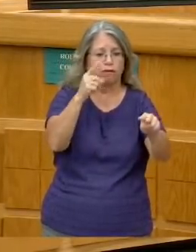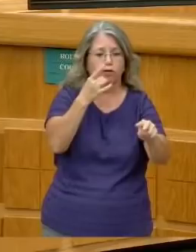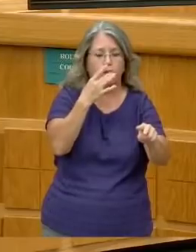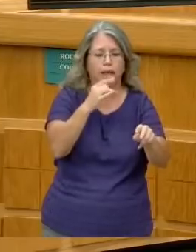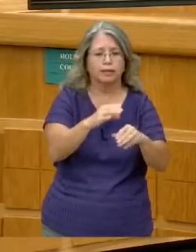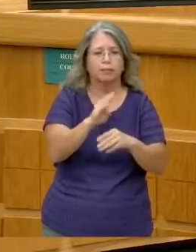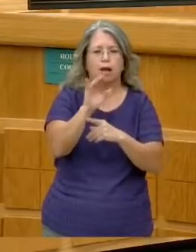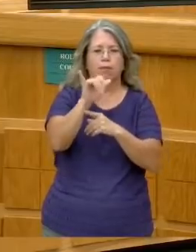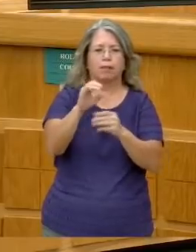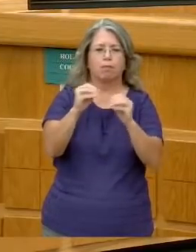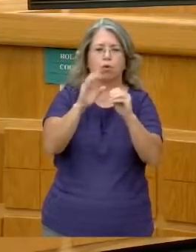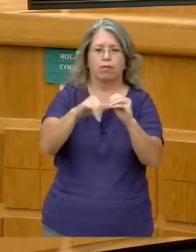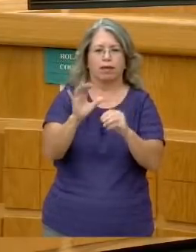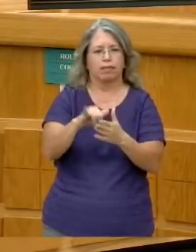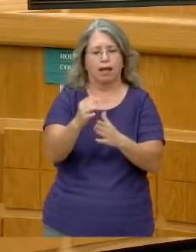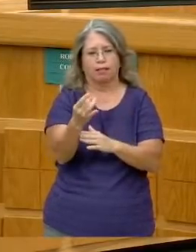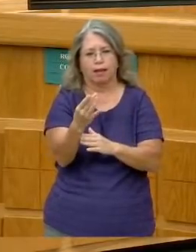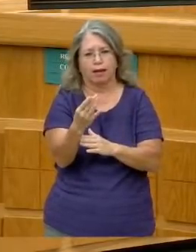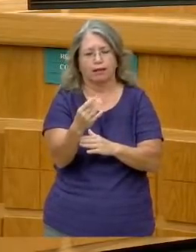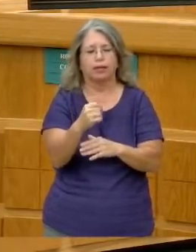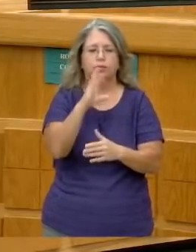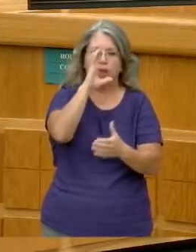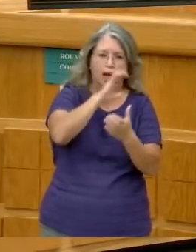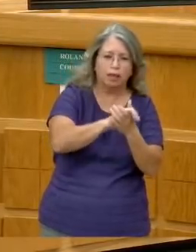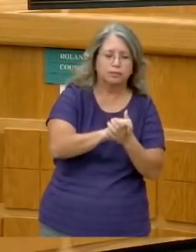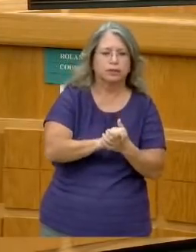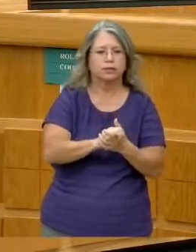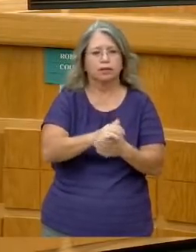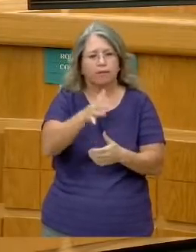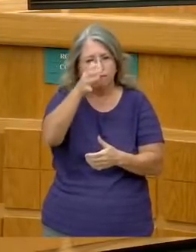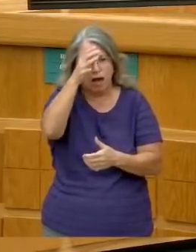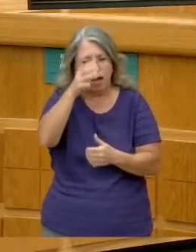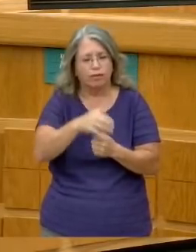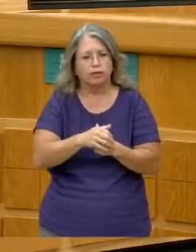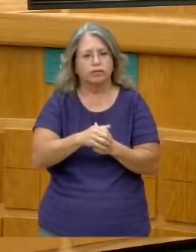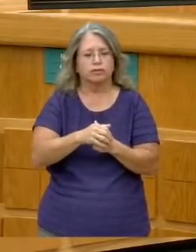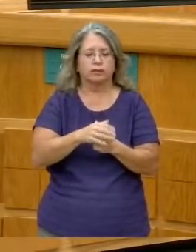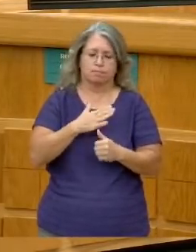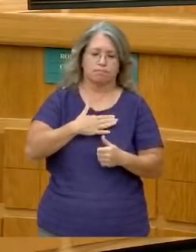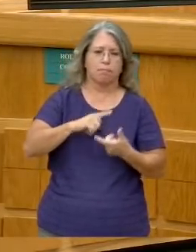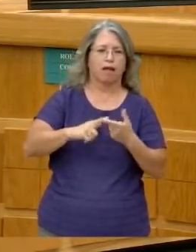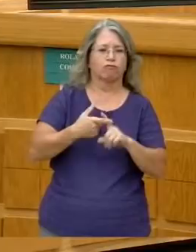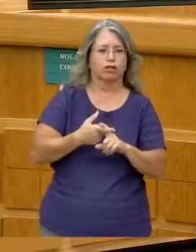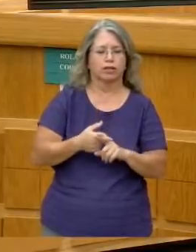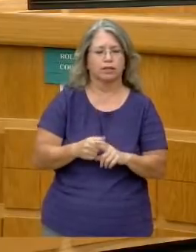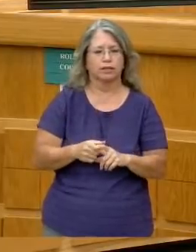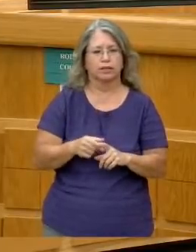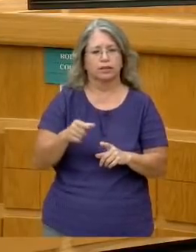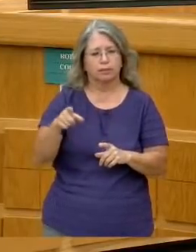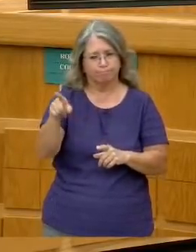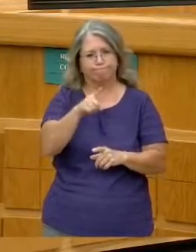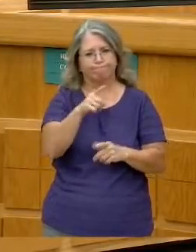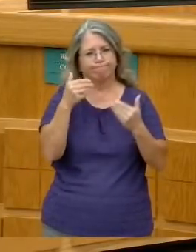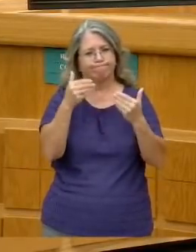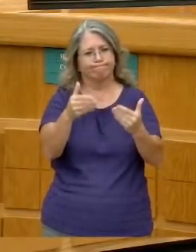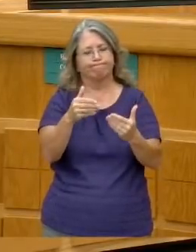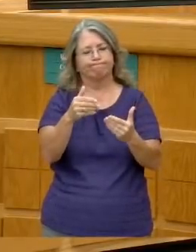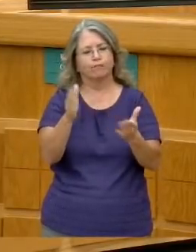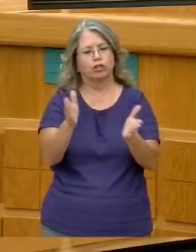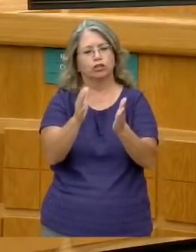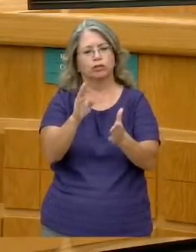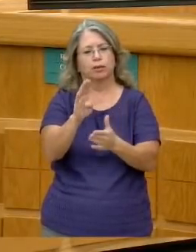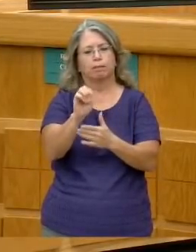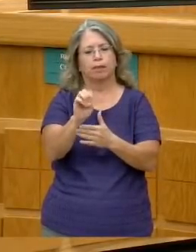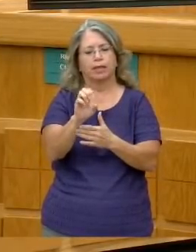husband, a father, a brother, and he was my friend. Be selfless, like how Bobby lived his life.